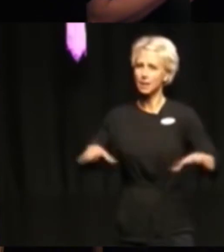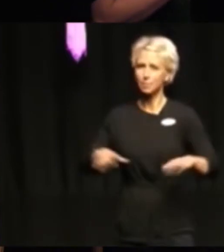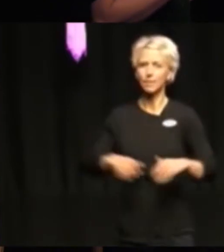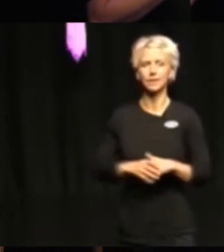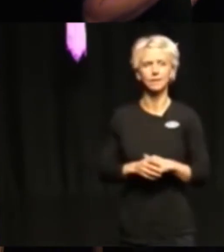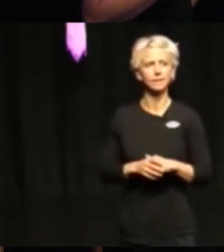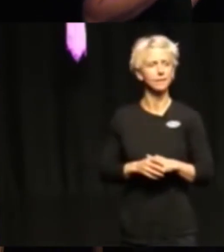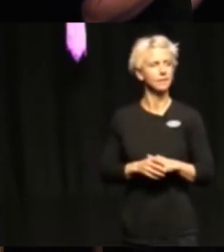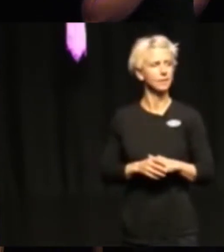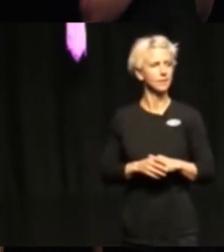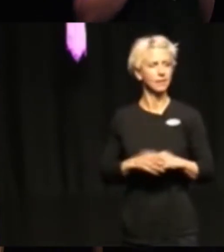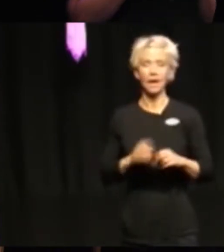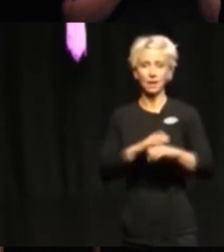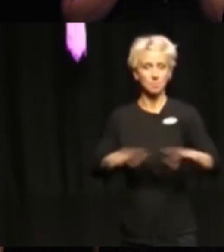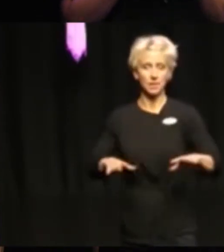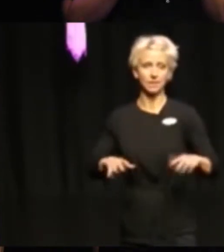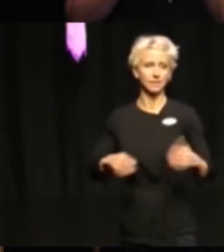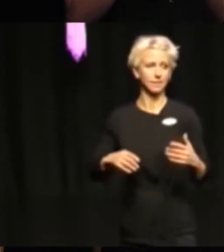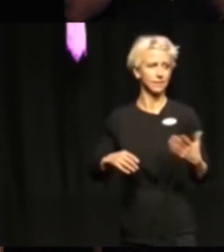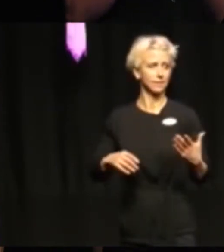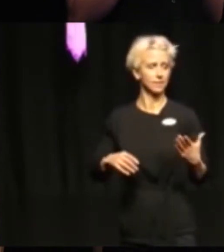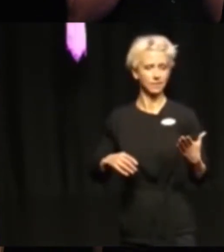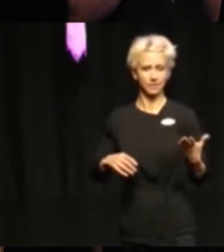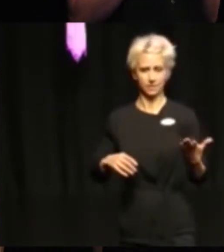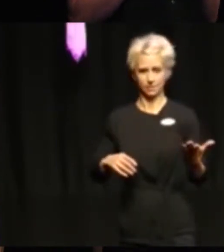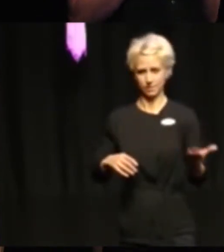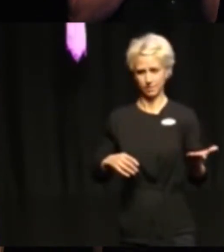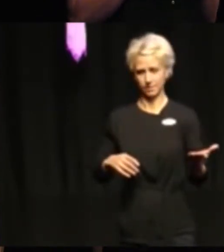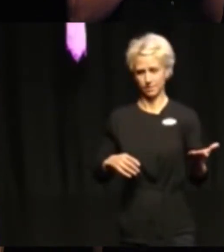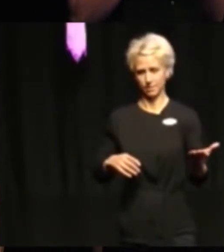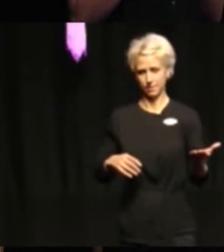We didn't go into that neither. It was